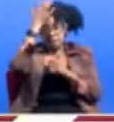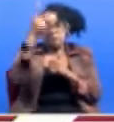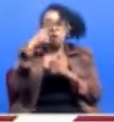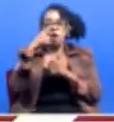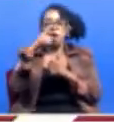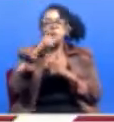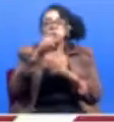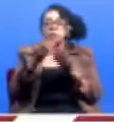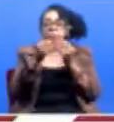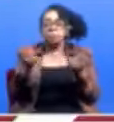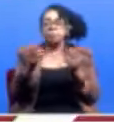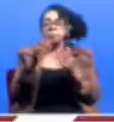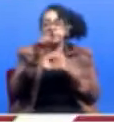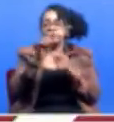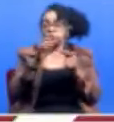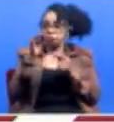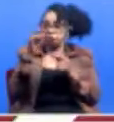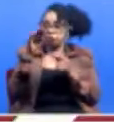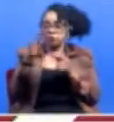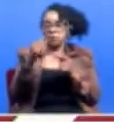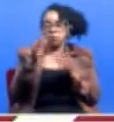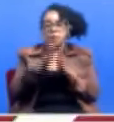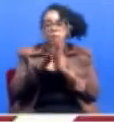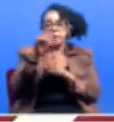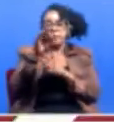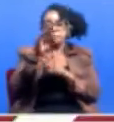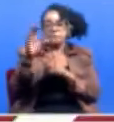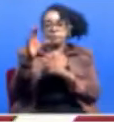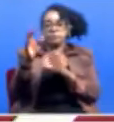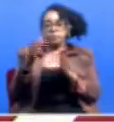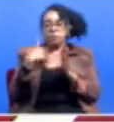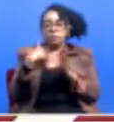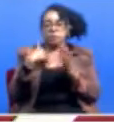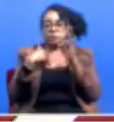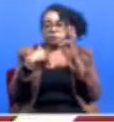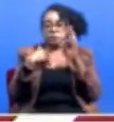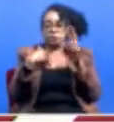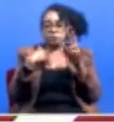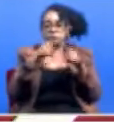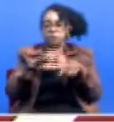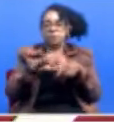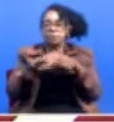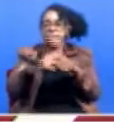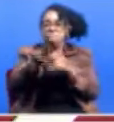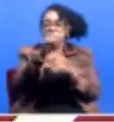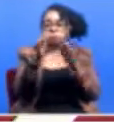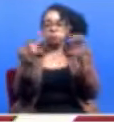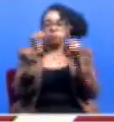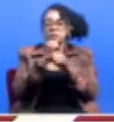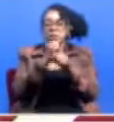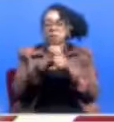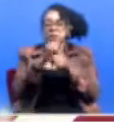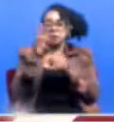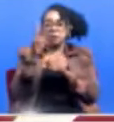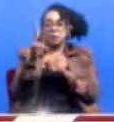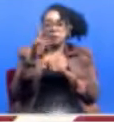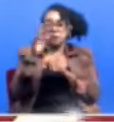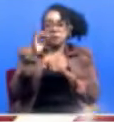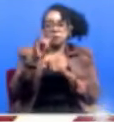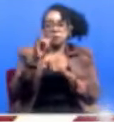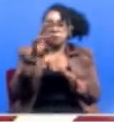National Division 2 side Solian City FC in the round of 32 after the draw was conducted today at the Kenya Institute of Special